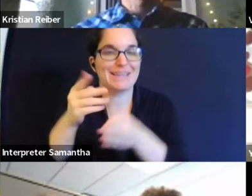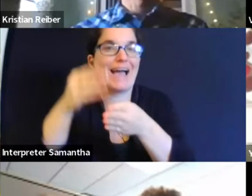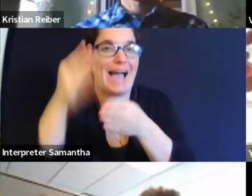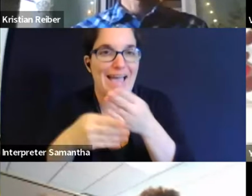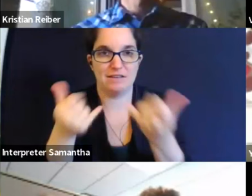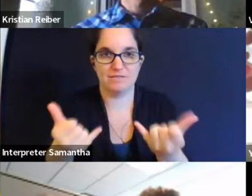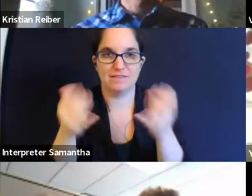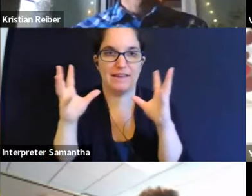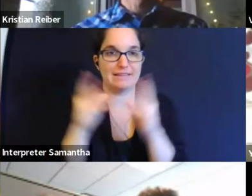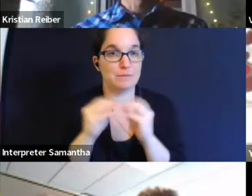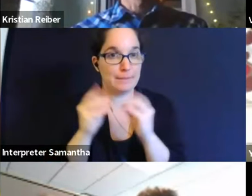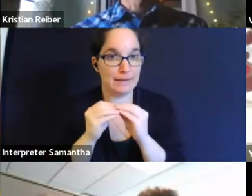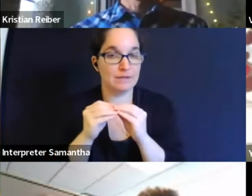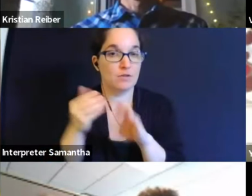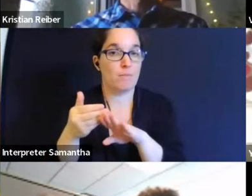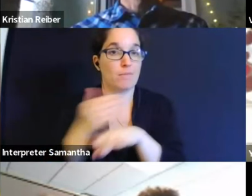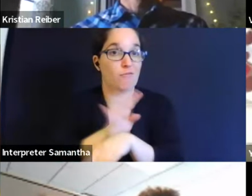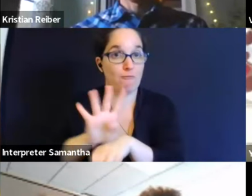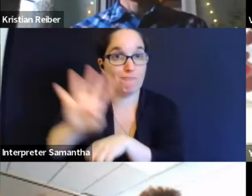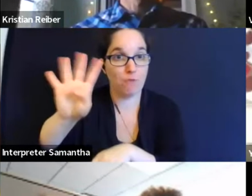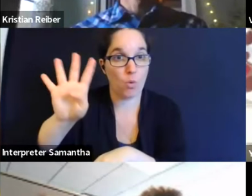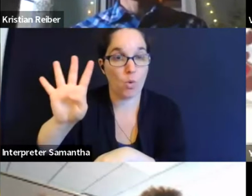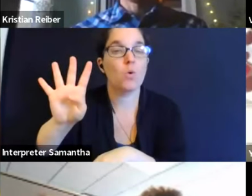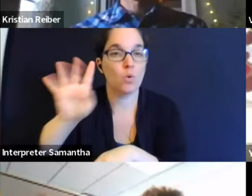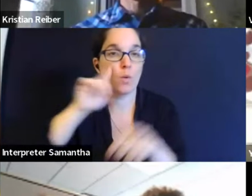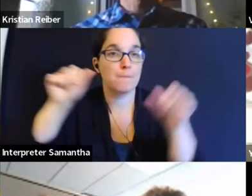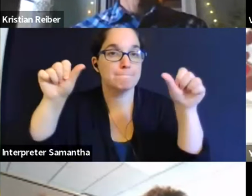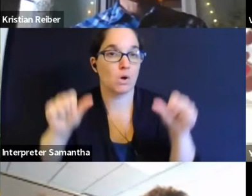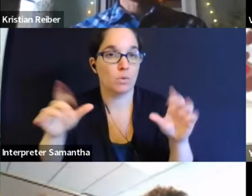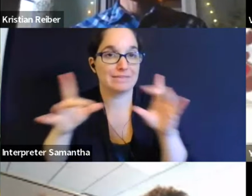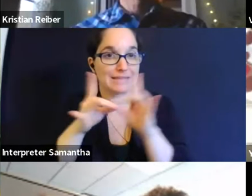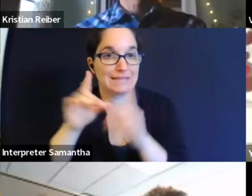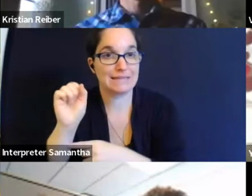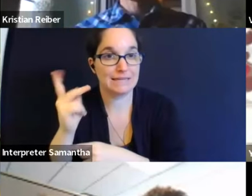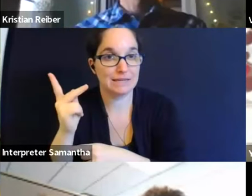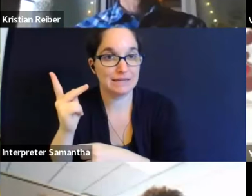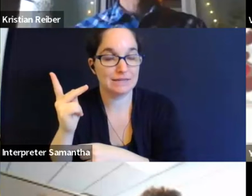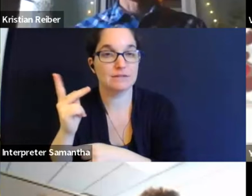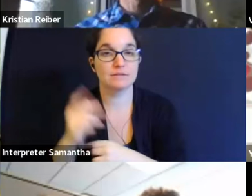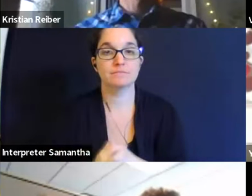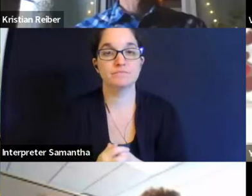the presentation. So right before 4 p.m. You'll be able to click on that and it will